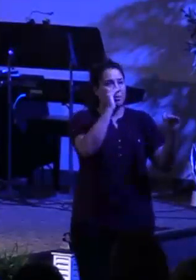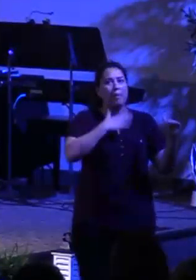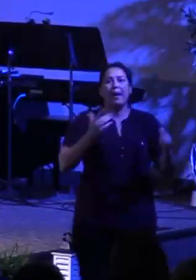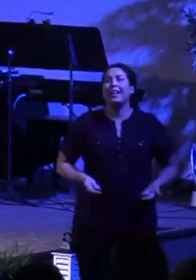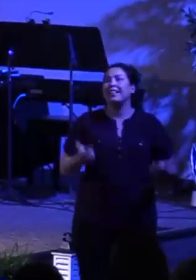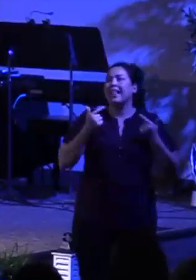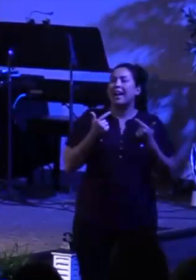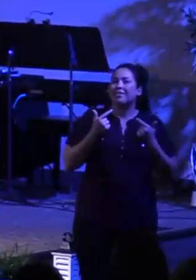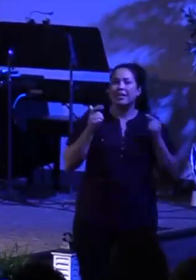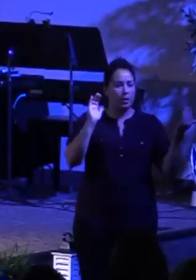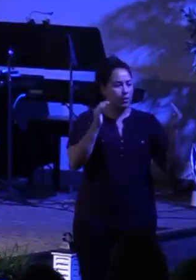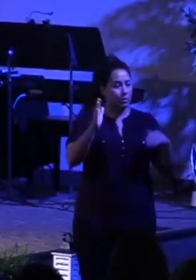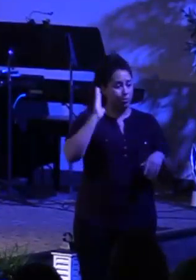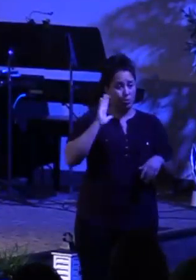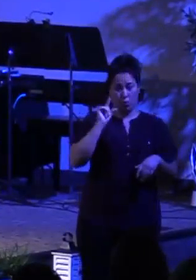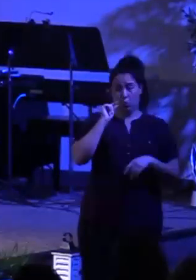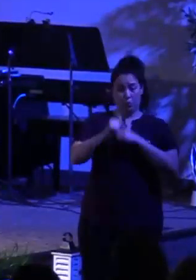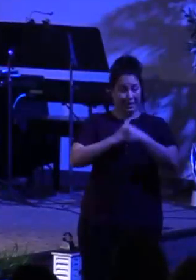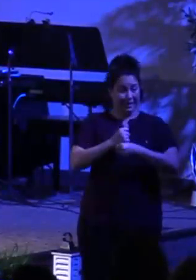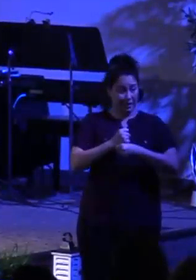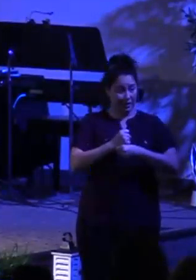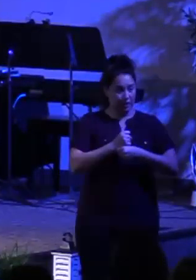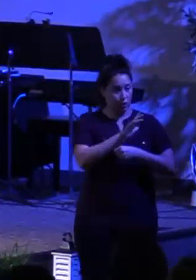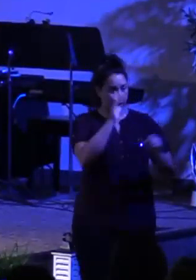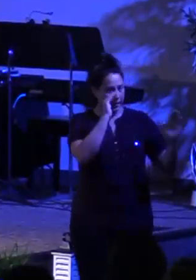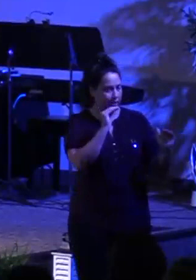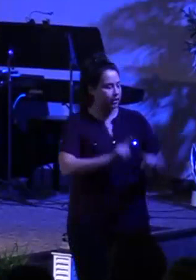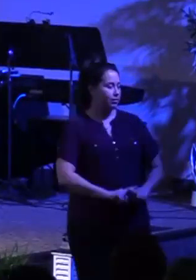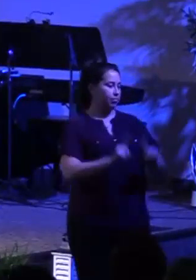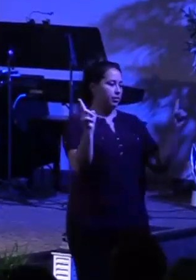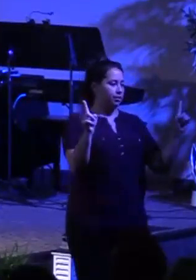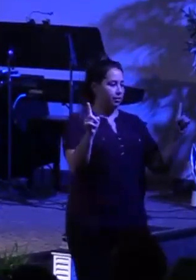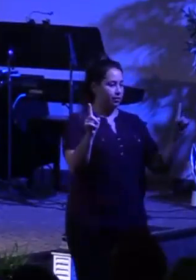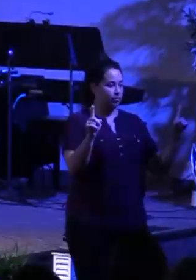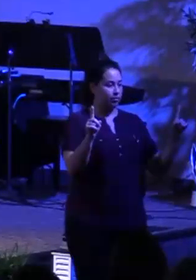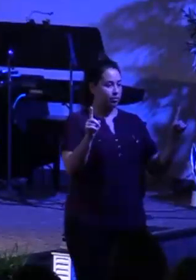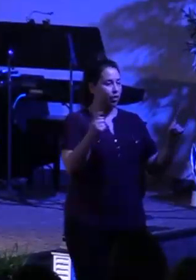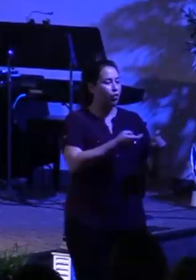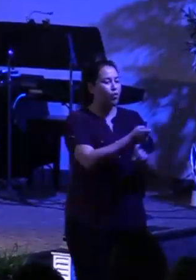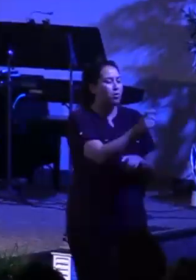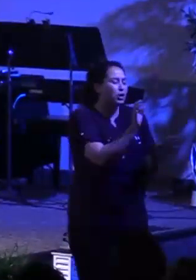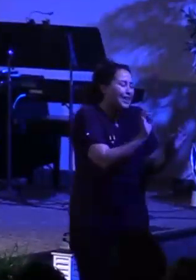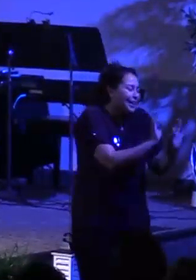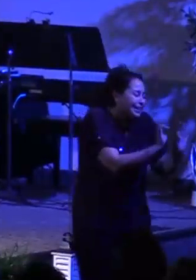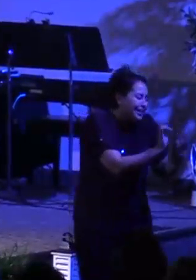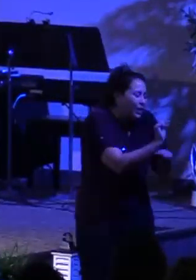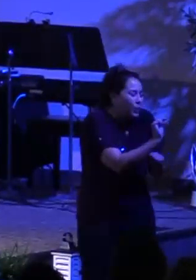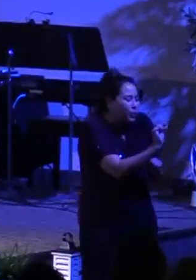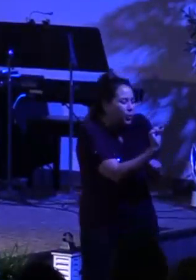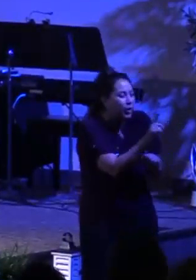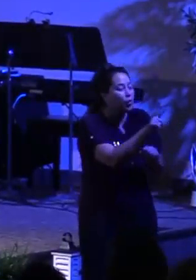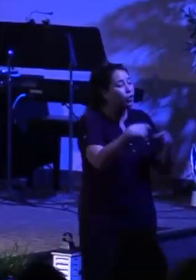is very different from what you expect of life right now. All the way from the micro level where you get cut off